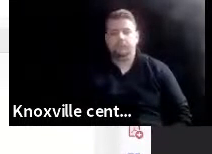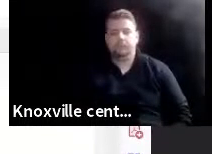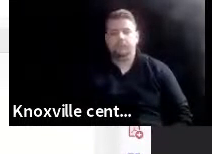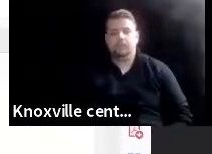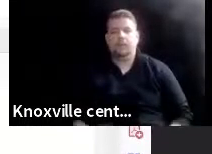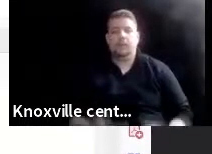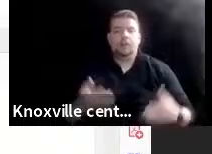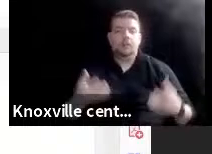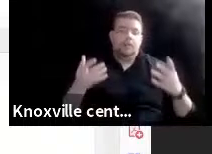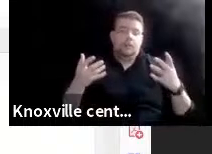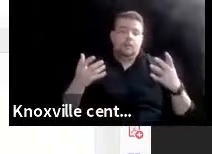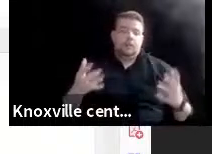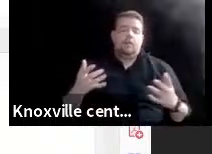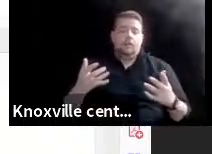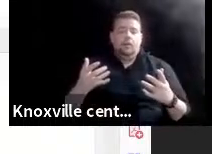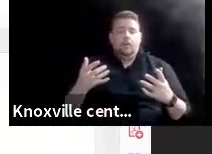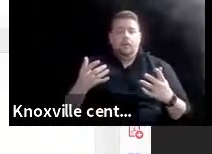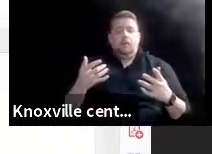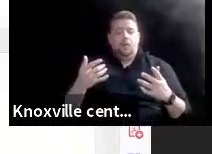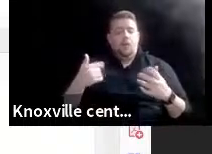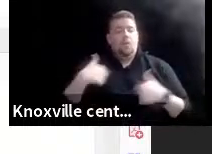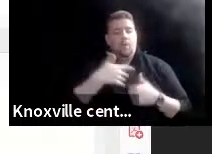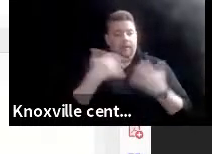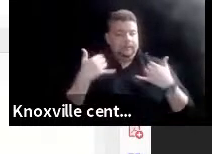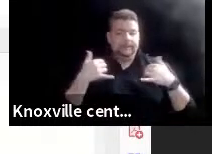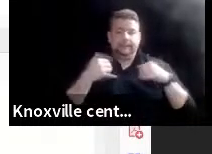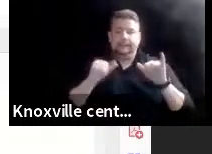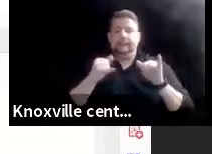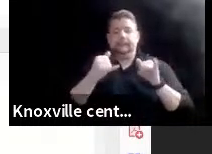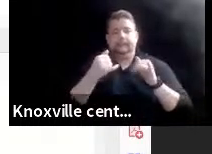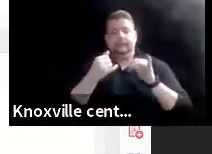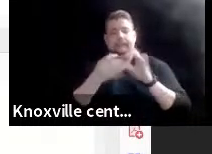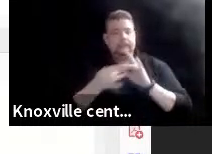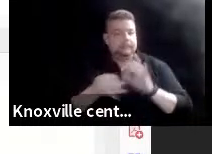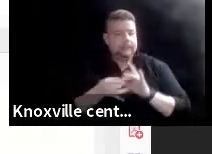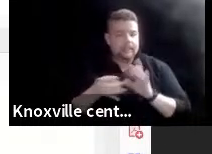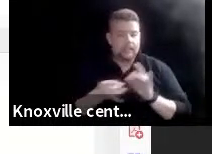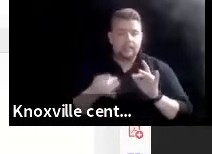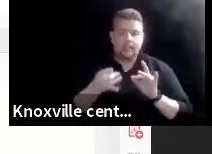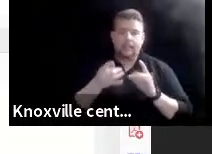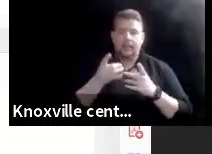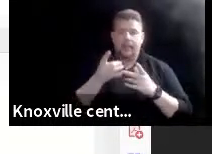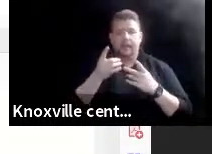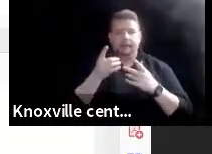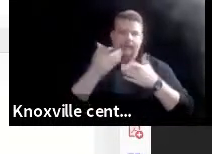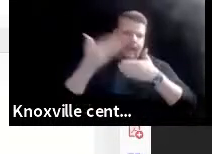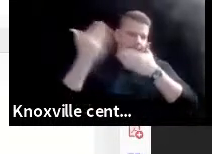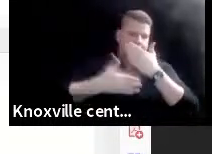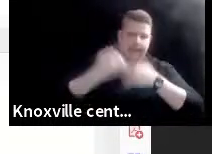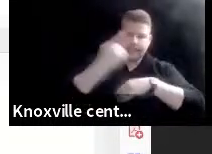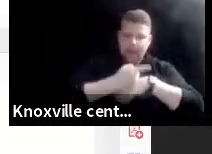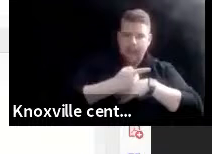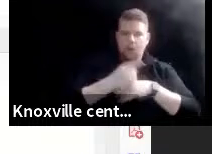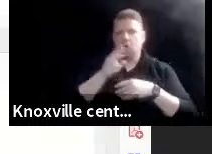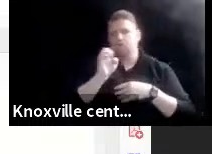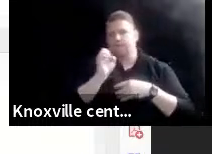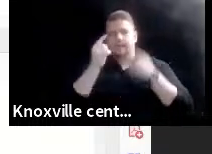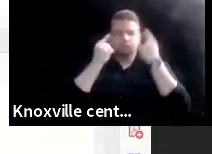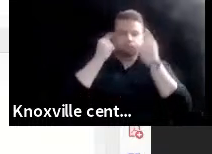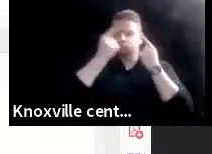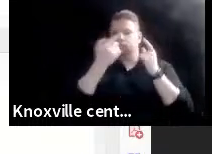So we are still, I think, discussing a sunset or a reconsideration date on